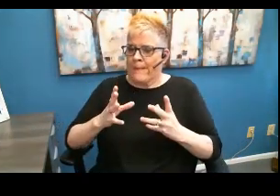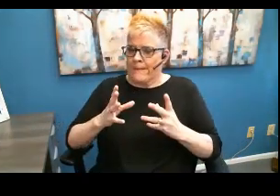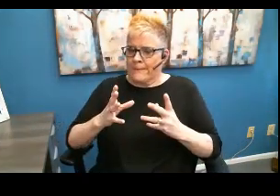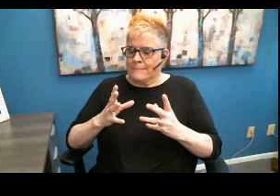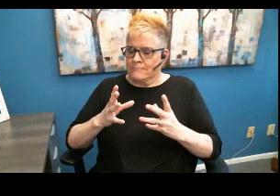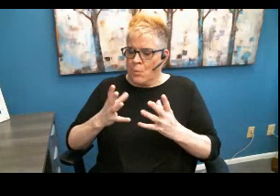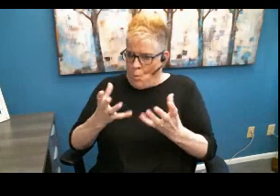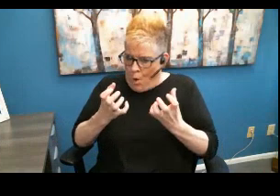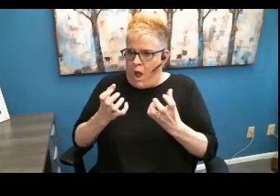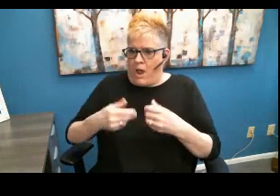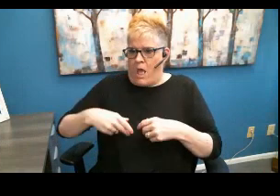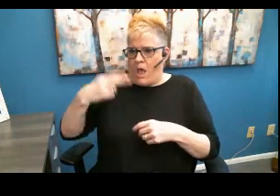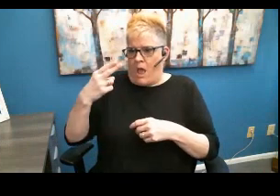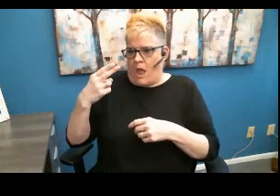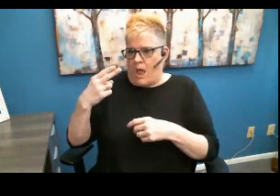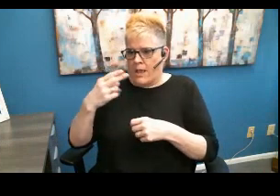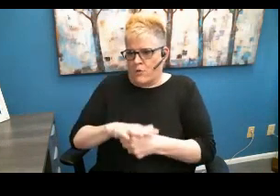their industrial equipment.